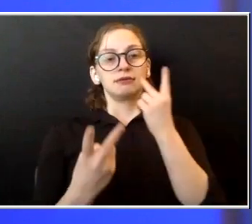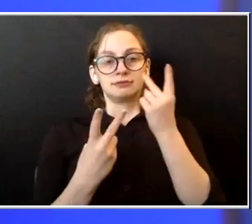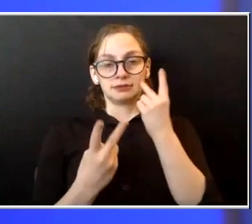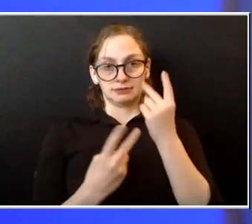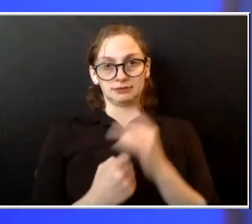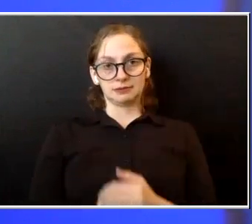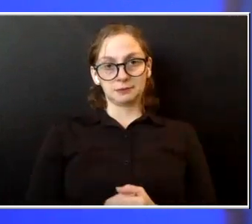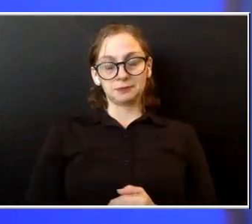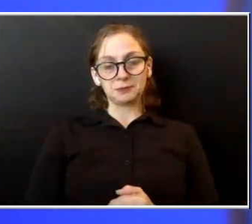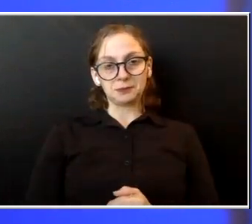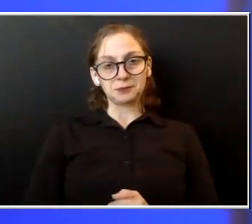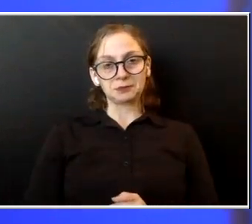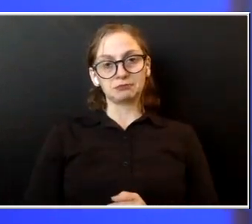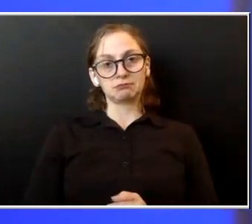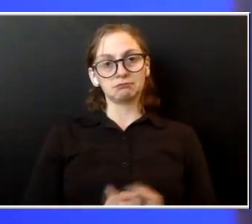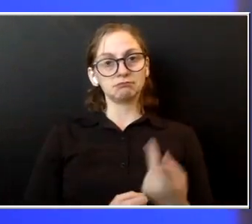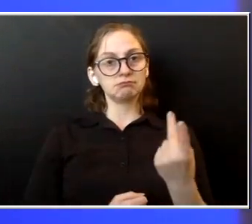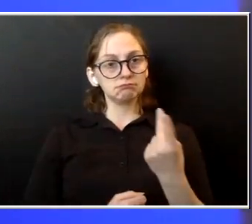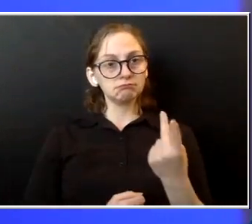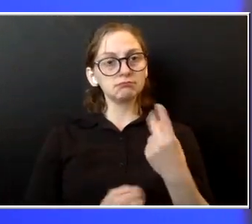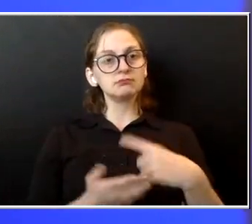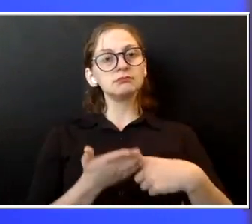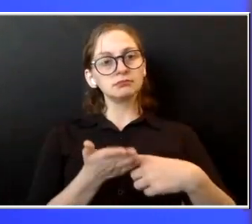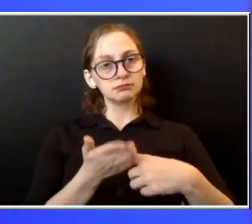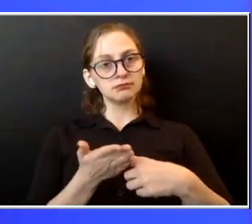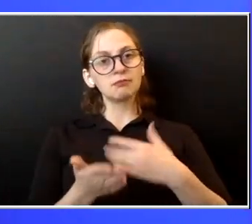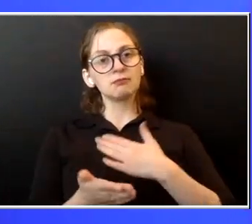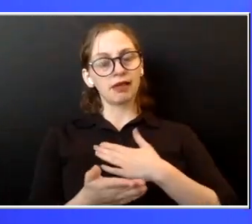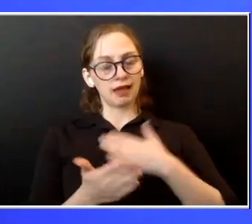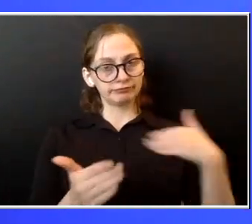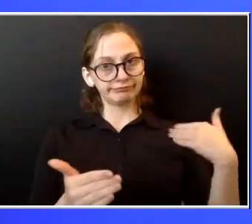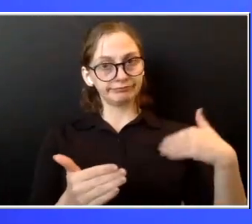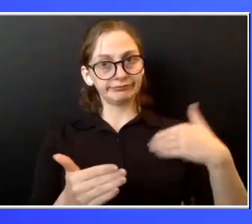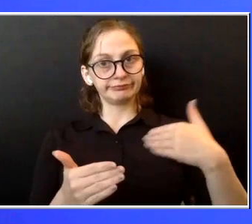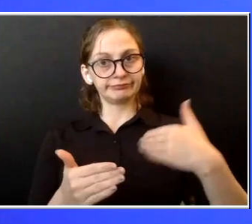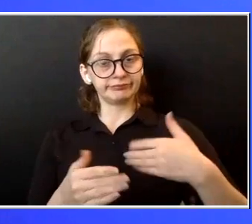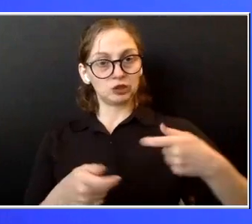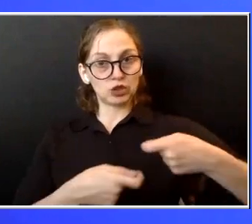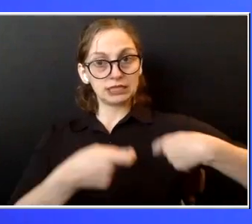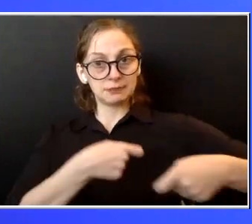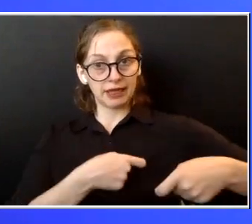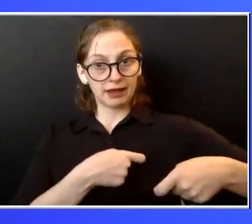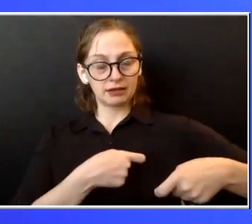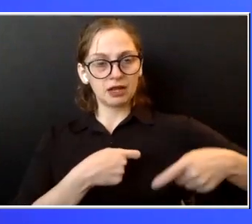talking about my upcoming transplant, and he was all ears.